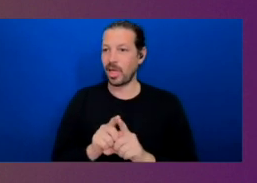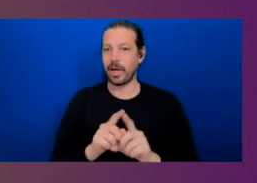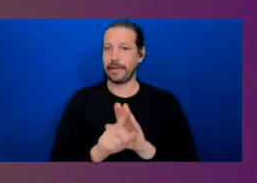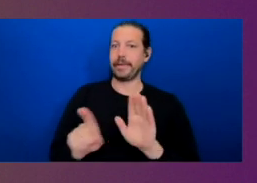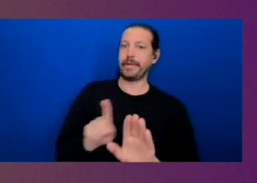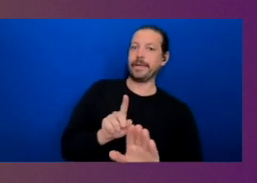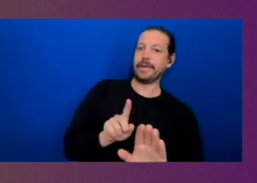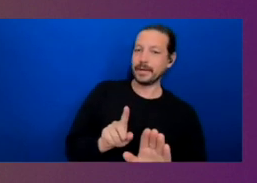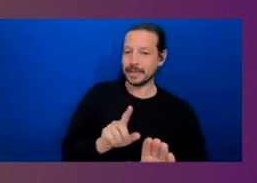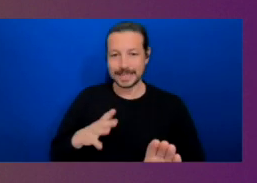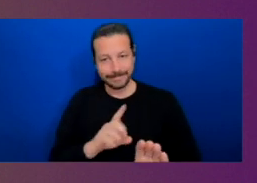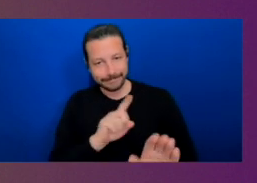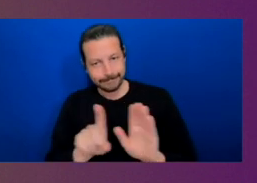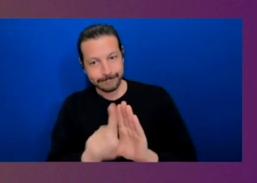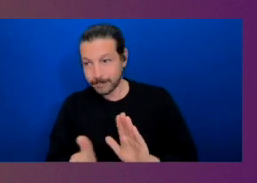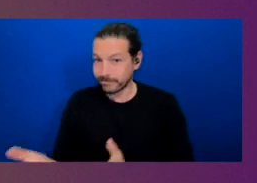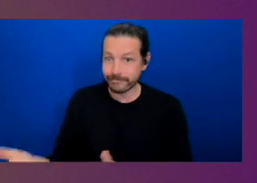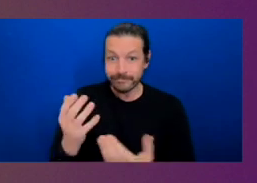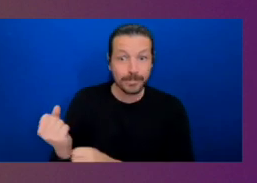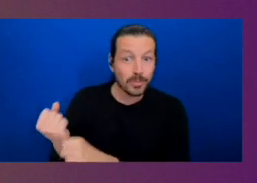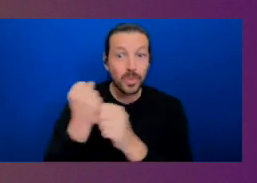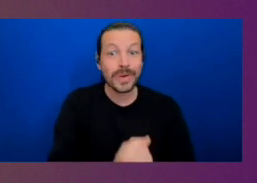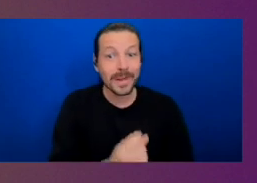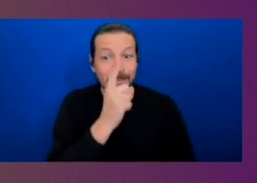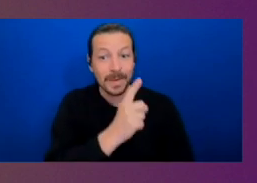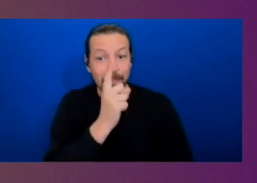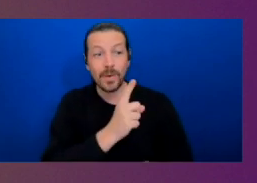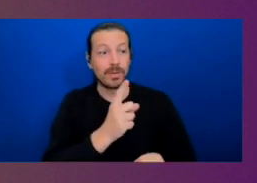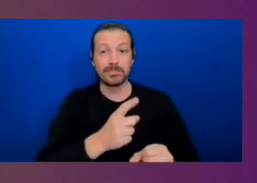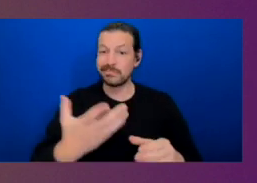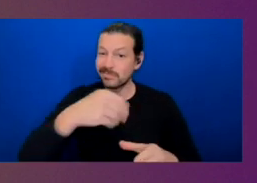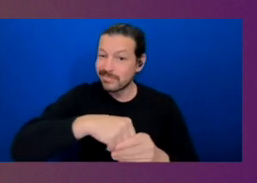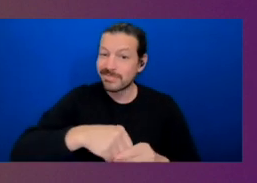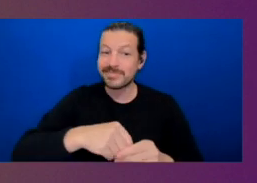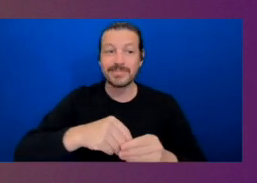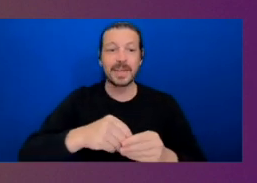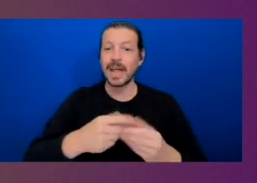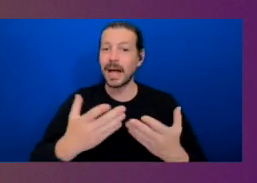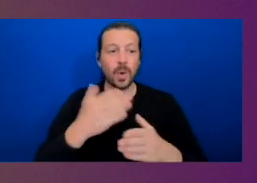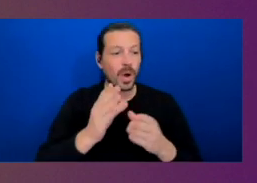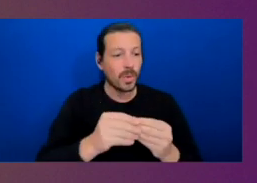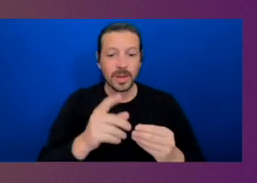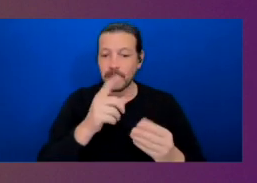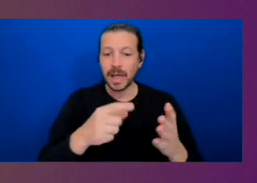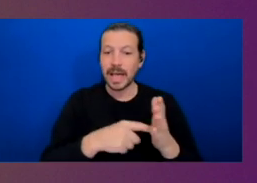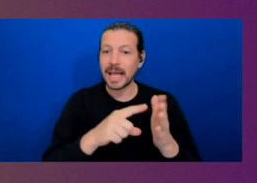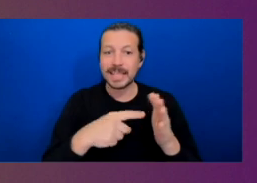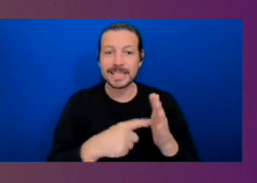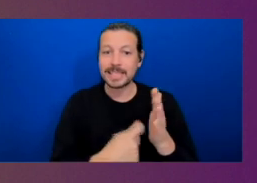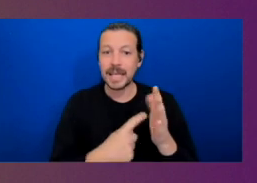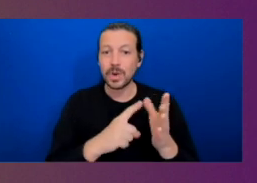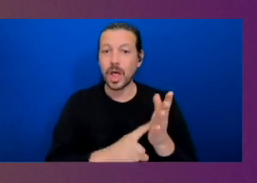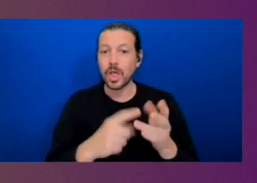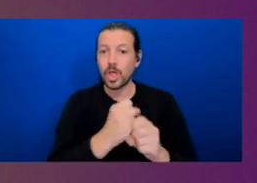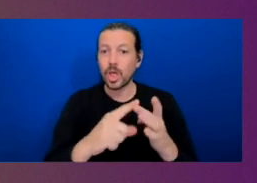the opportunity to bring people in, work with a company like Open Inclusion or Technological,